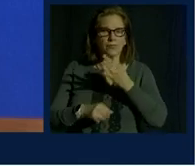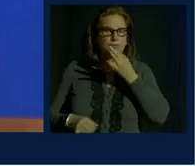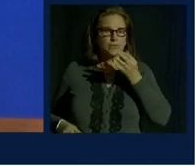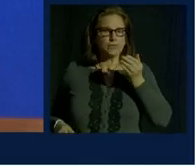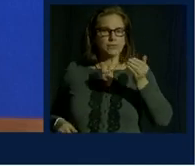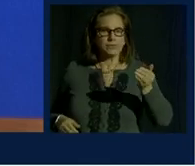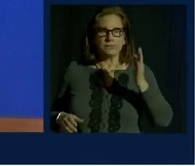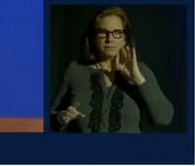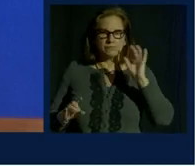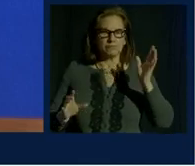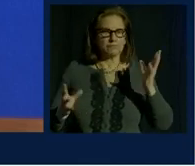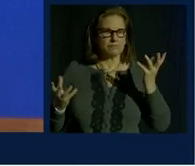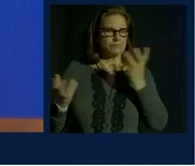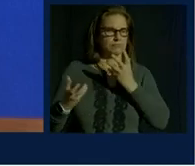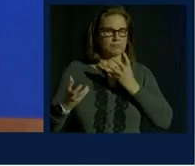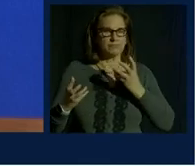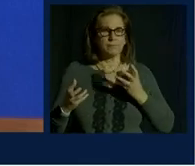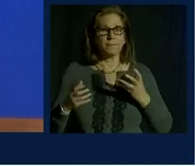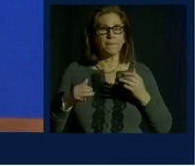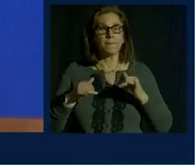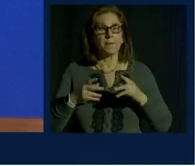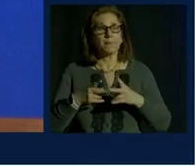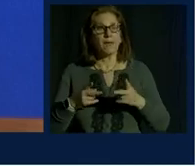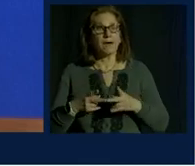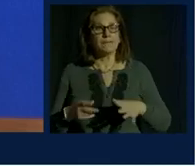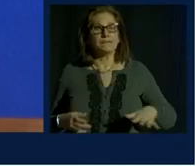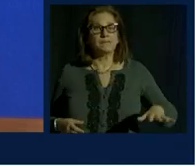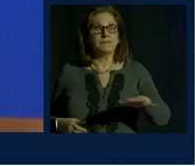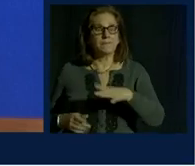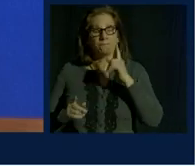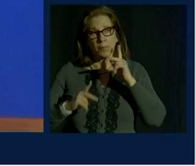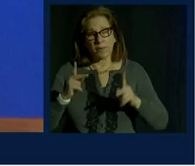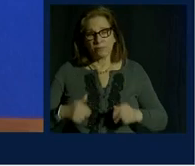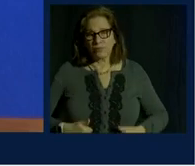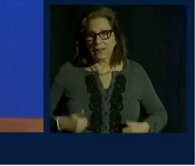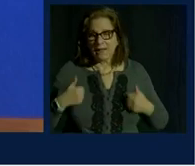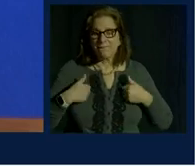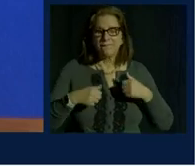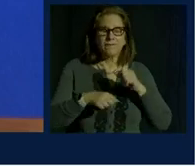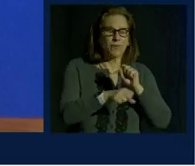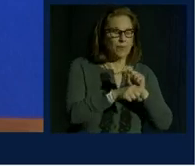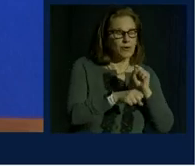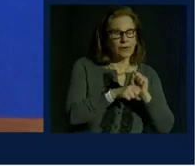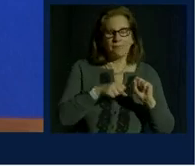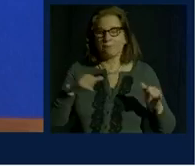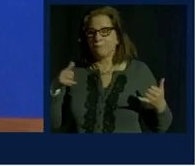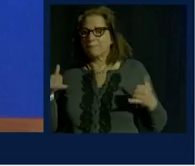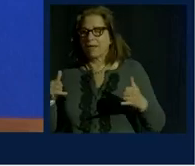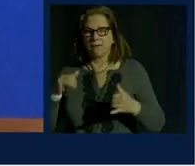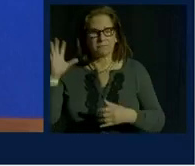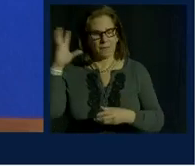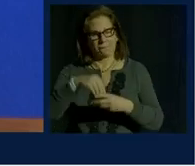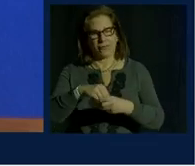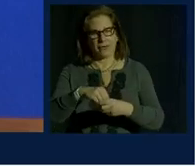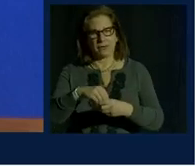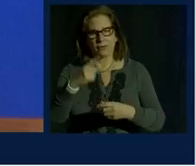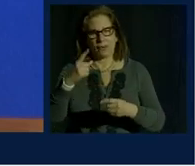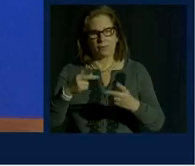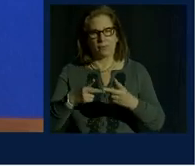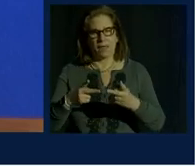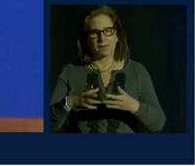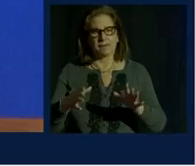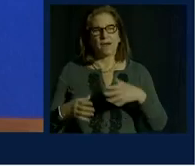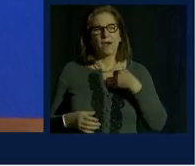for residents to shop, work, dine, and live. And I'm just going to give you just a couple